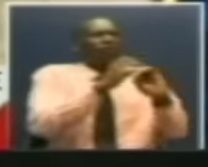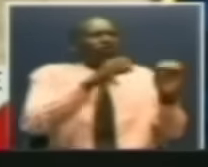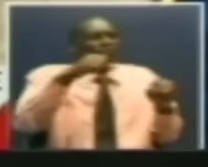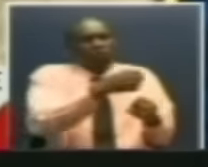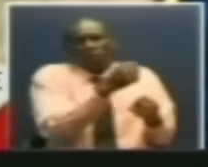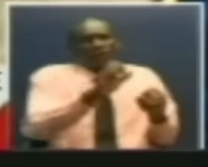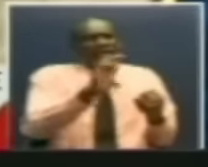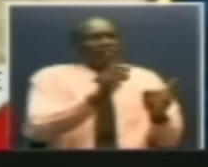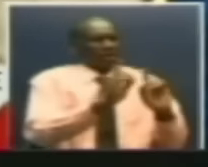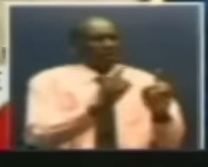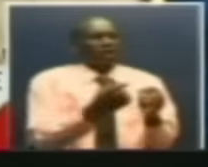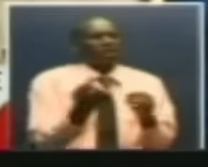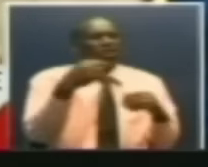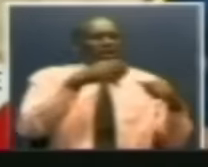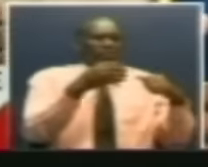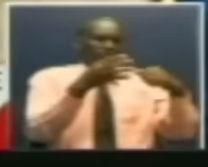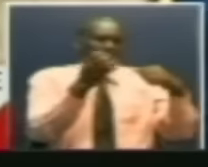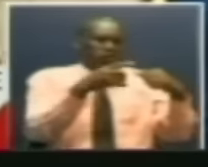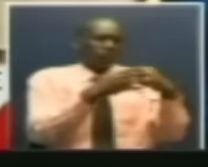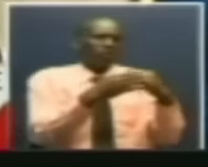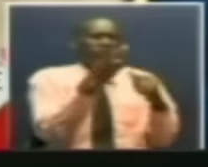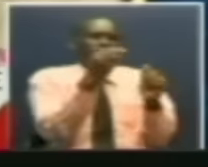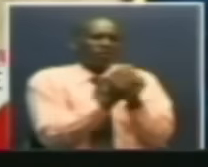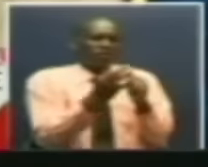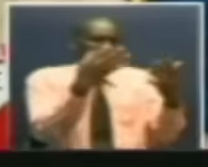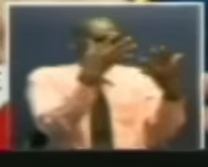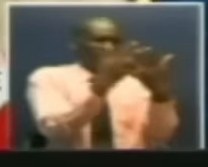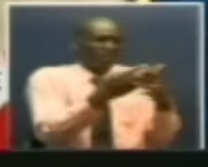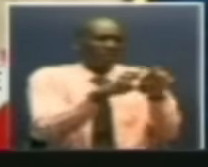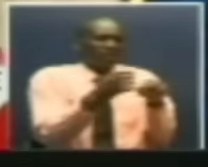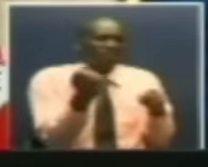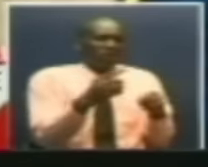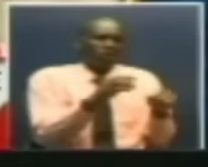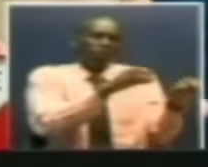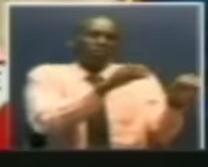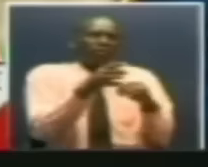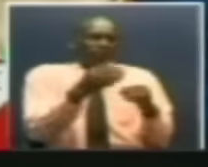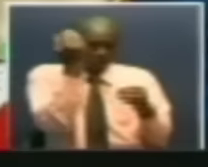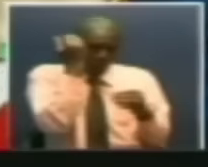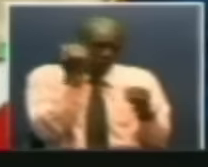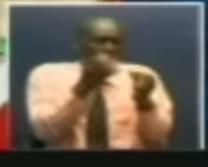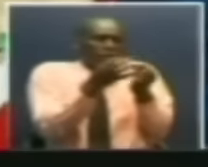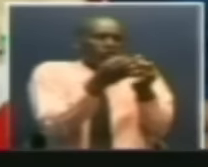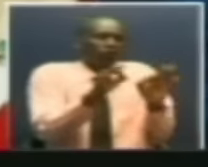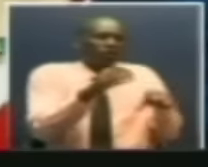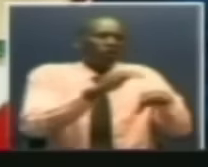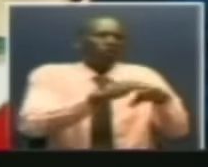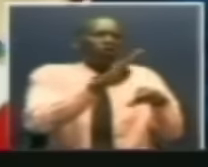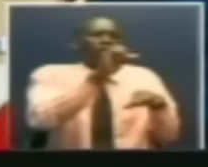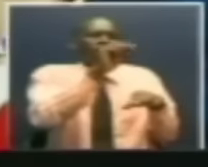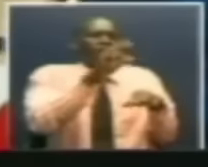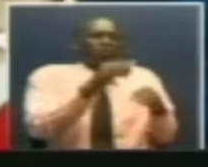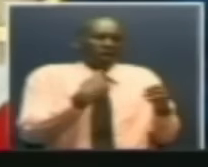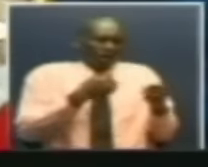about. He came in September 2013. We arrested him the same month. We took him to court. He was released on bond. He has been